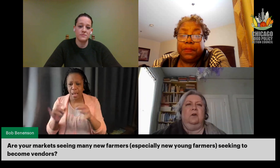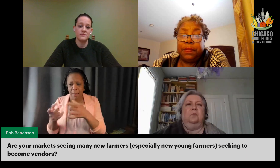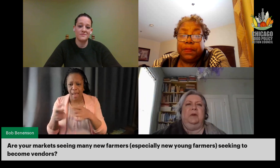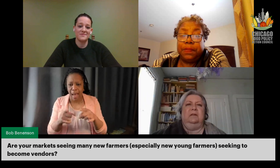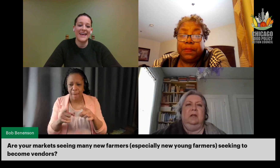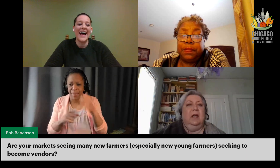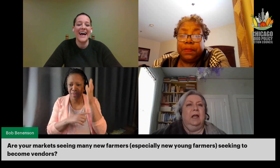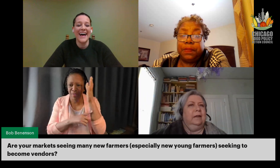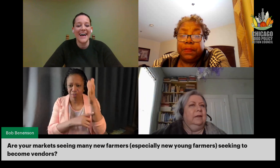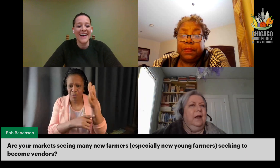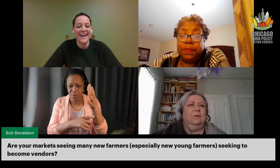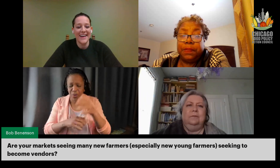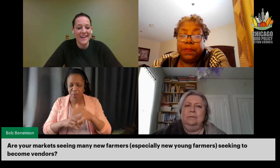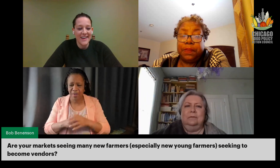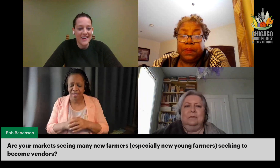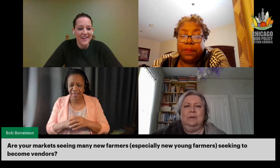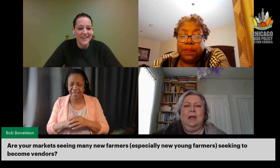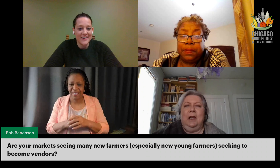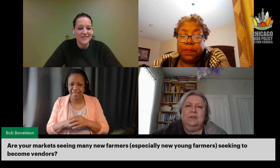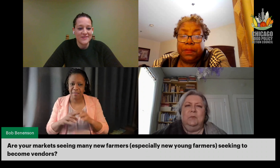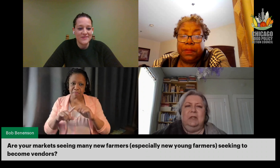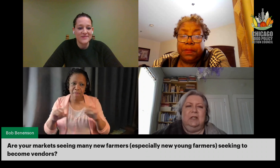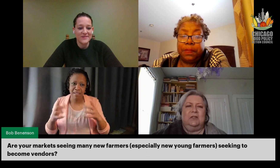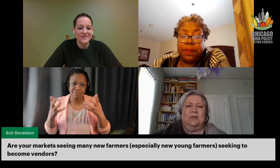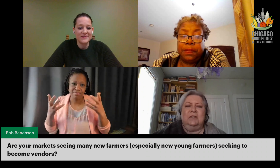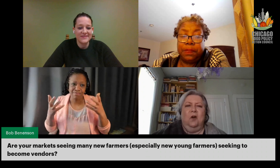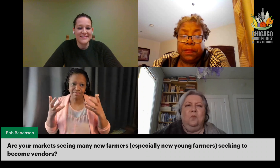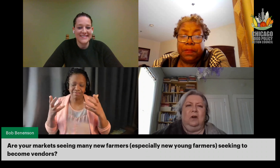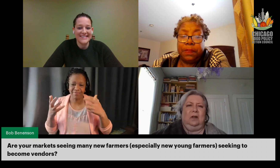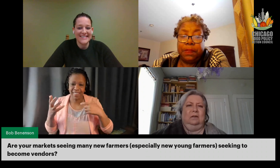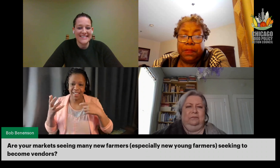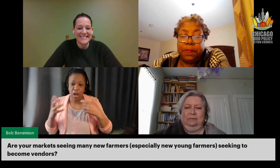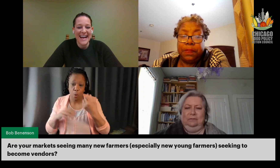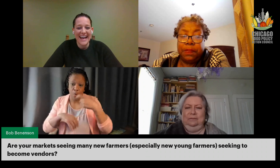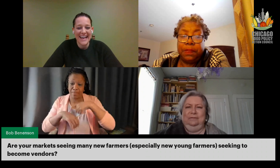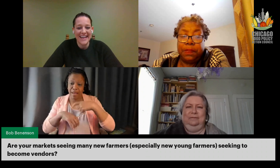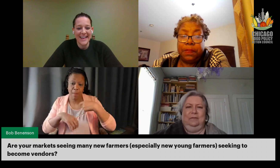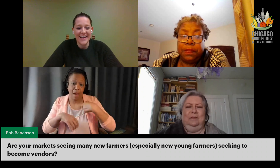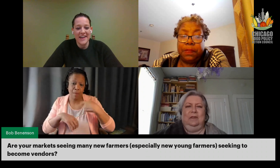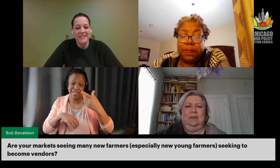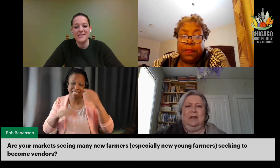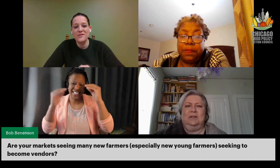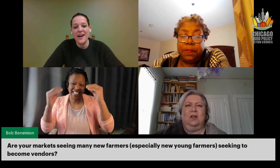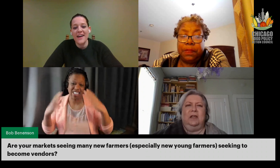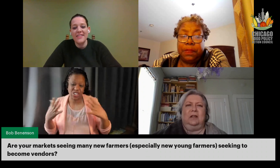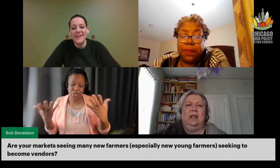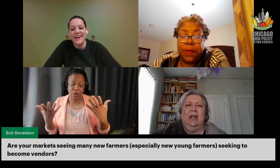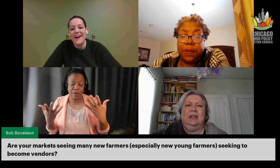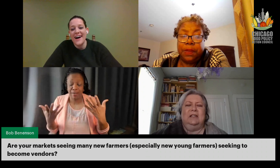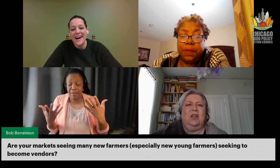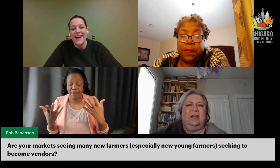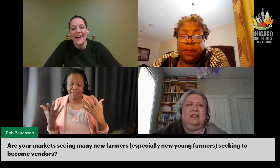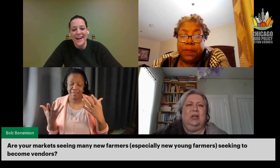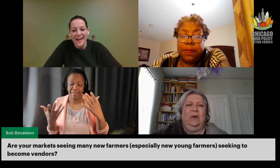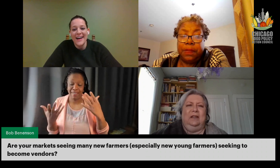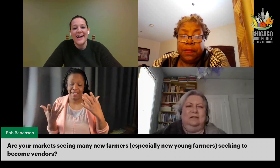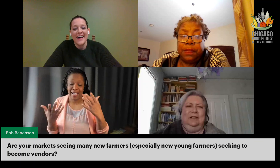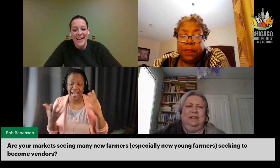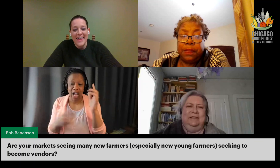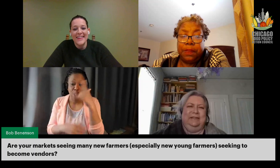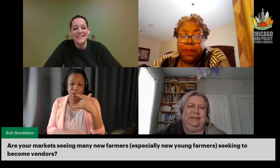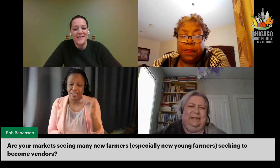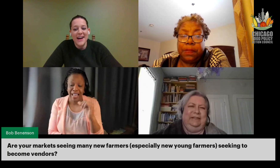a downer note, but I used to be a teacher. It's homework. That's right. I think let's all get to